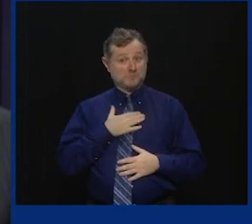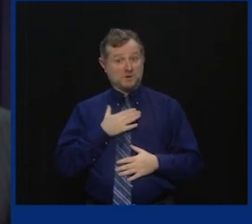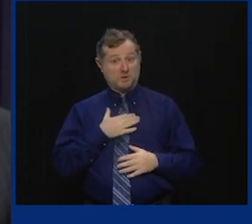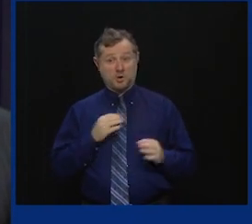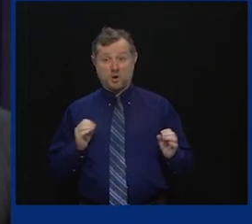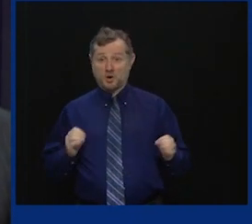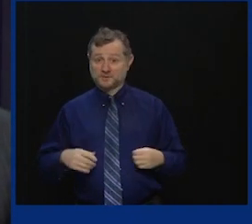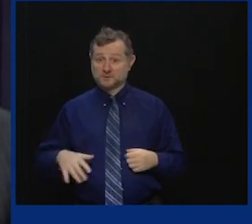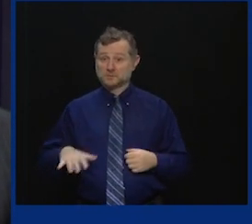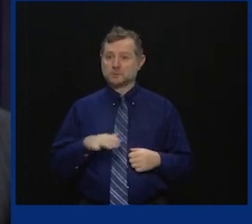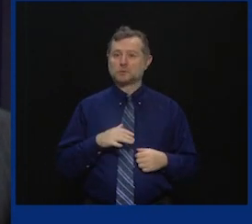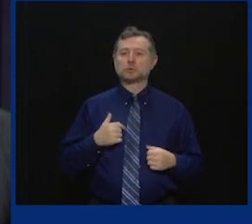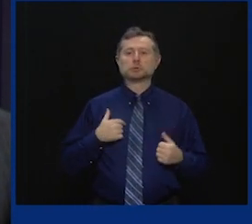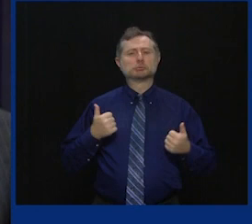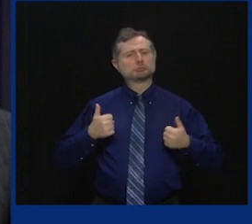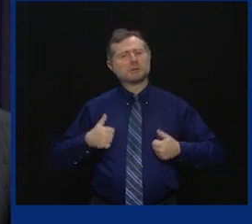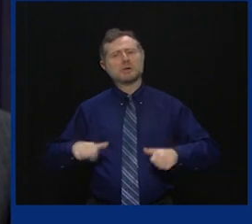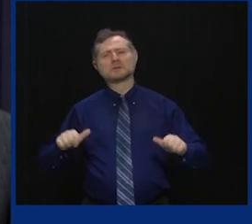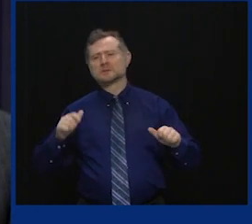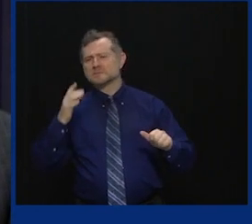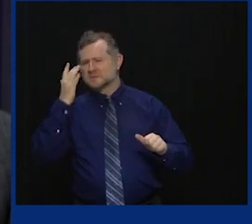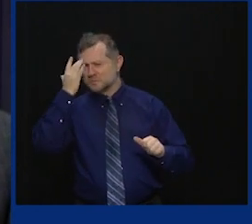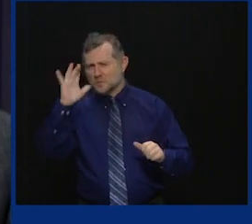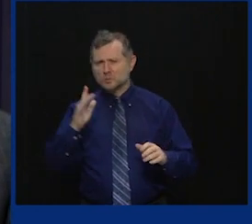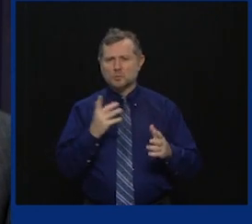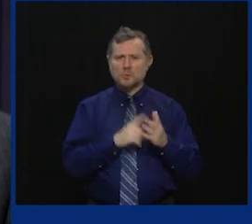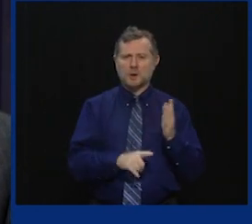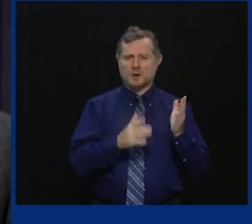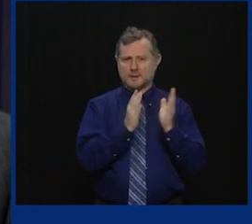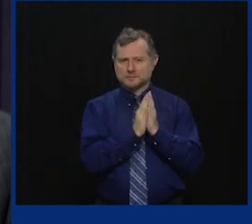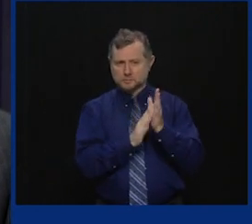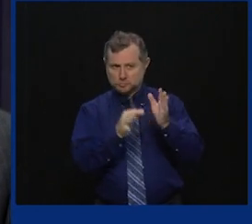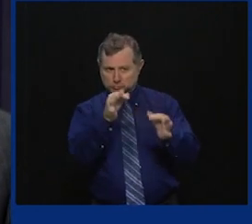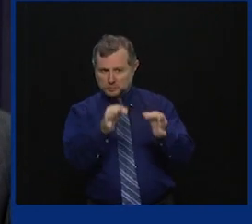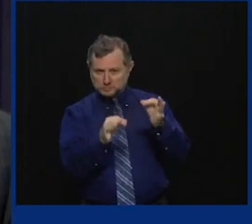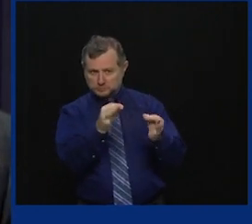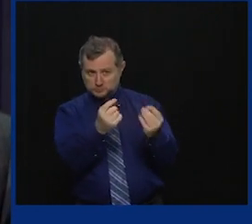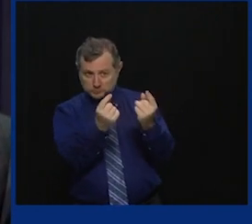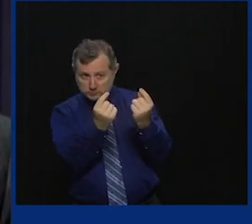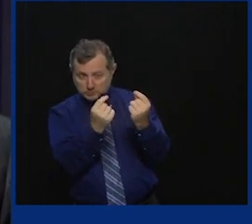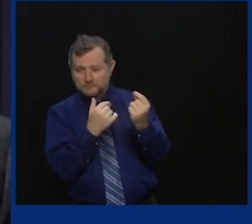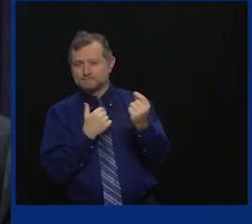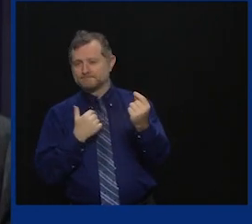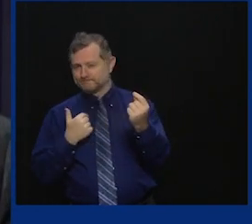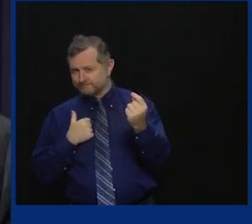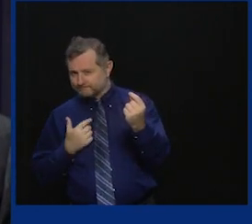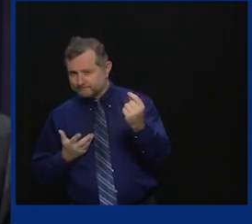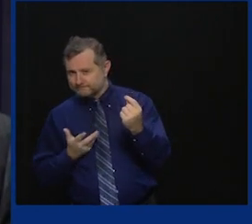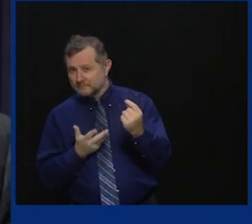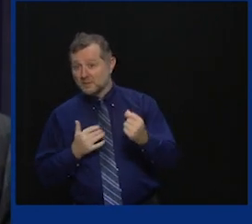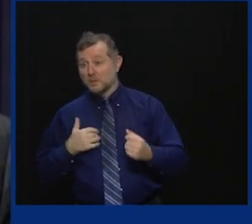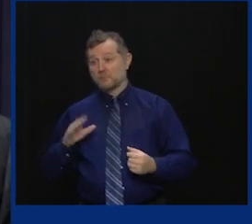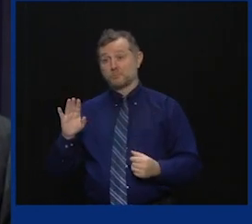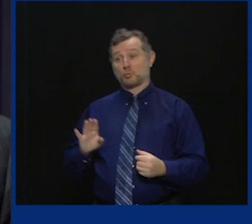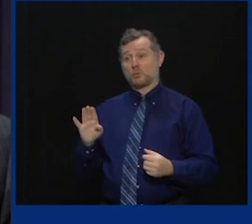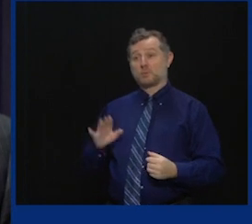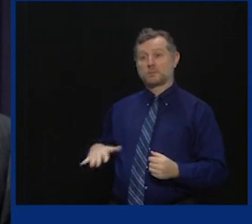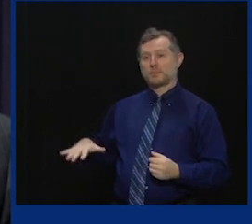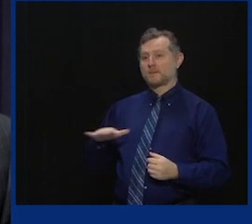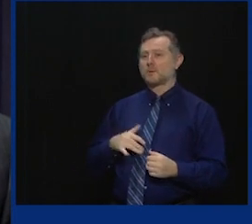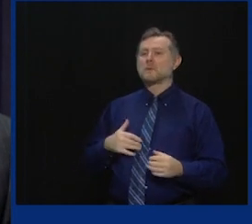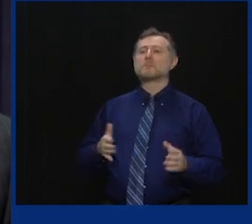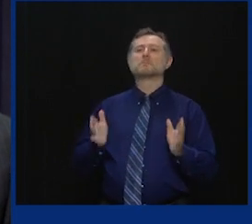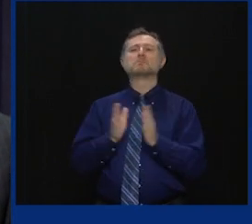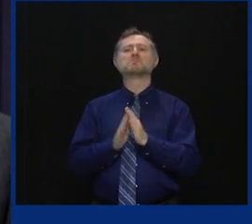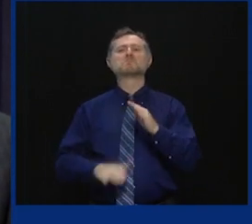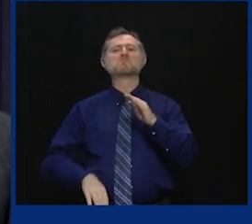very smart on what we ask our courts to do. So in Brooklyn, I no longer ask for the maximum period of